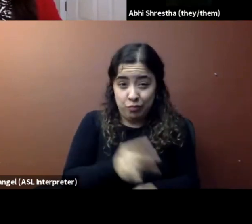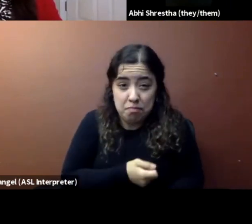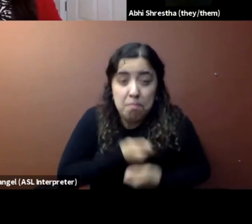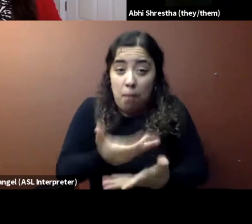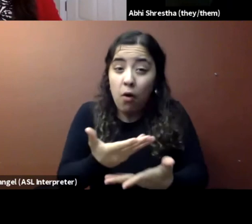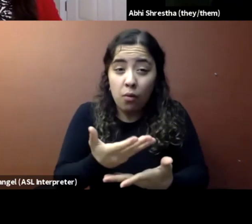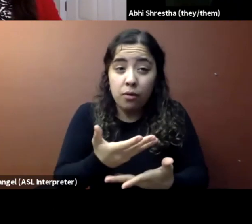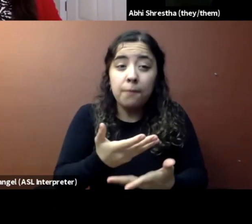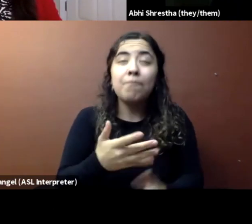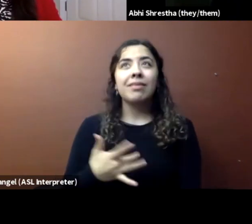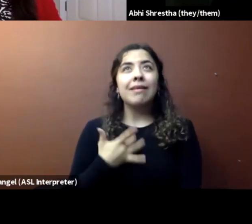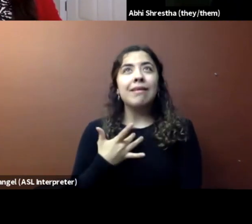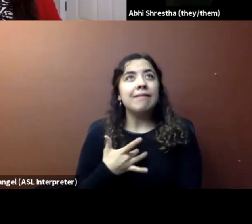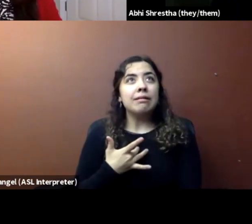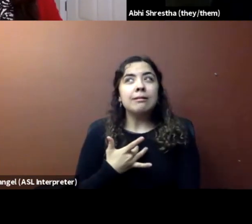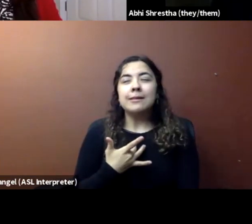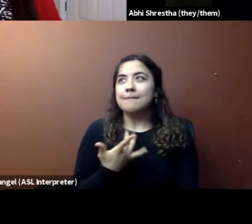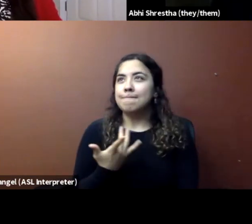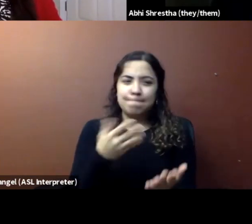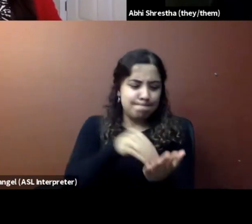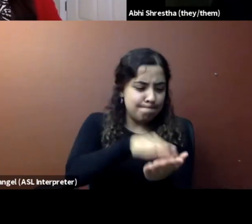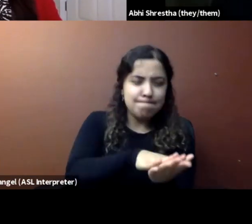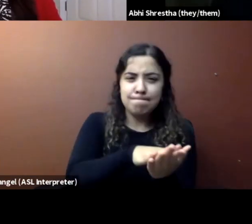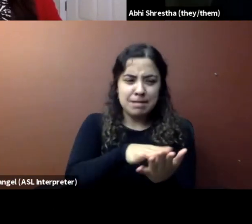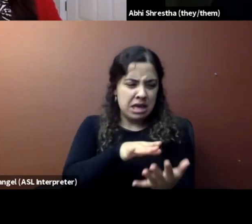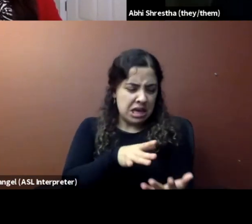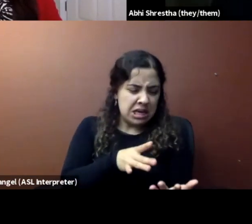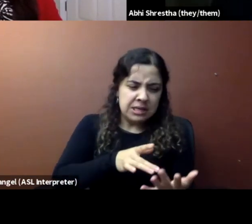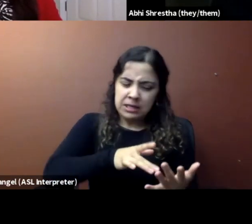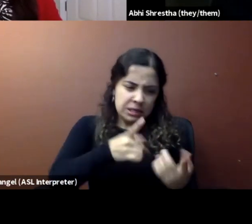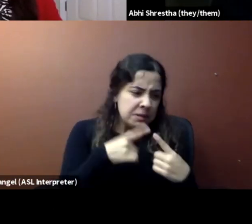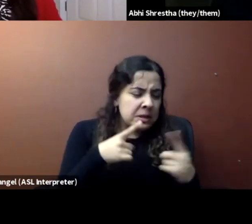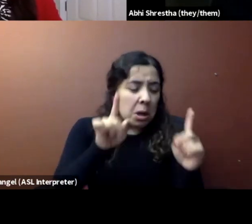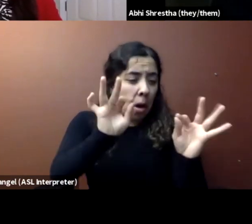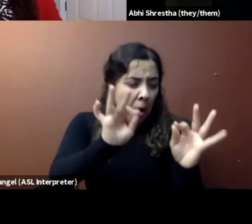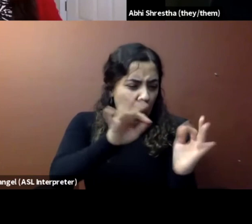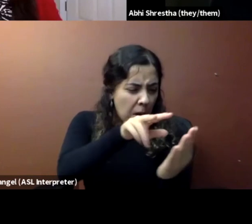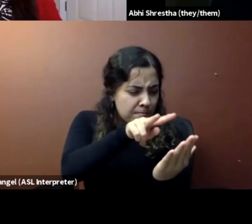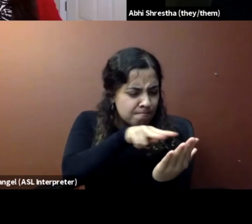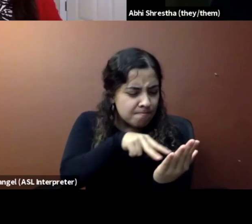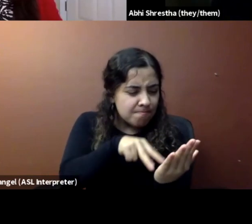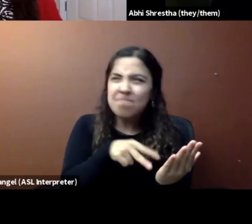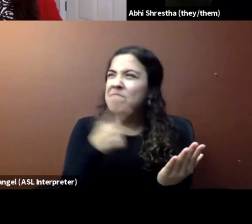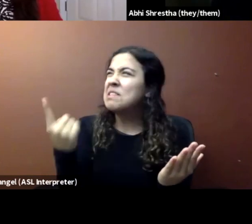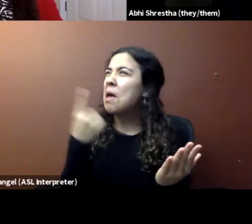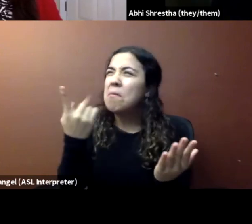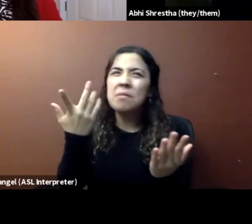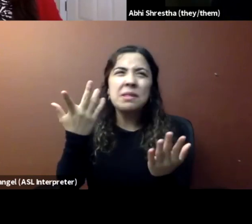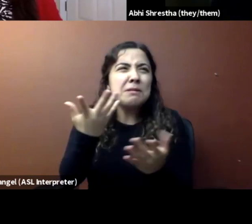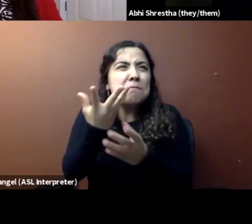like even then, there's something missing. And so often we talk about like the failure